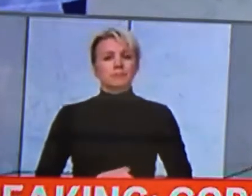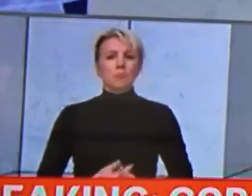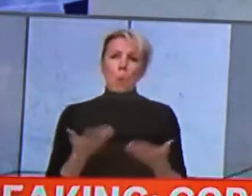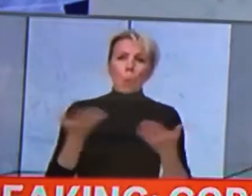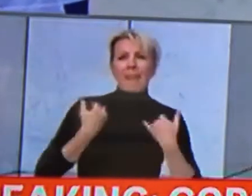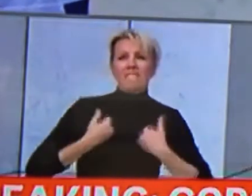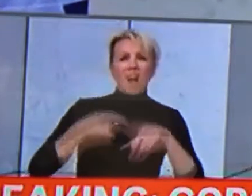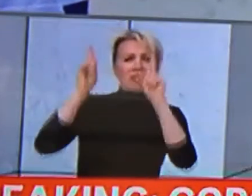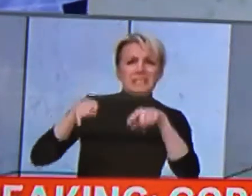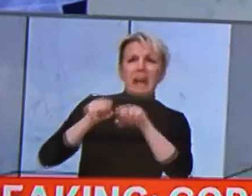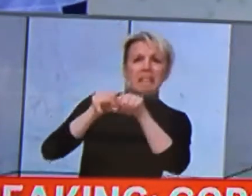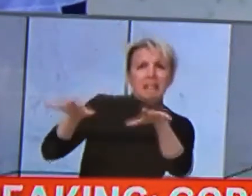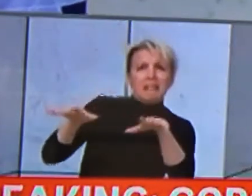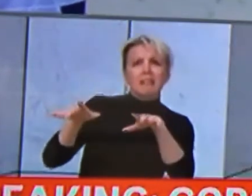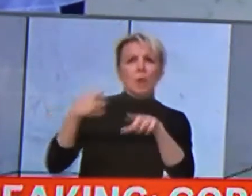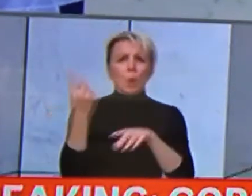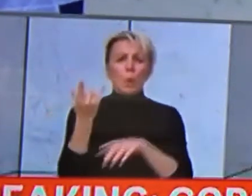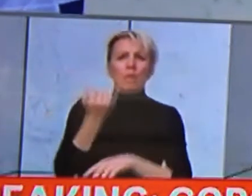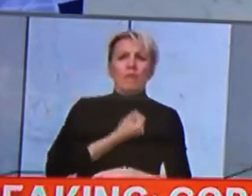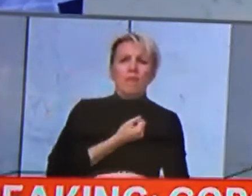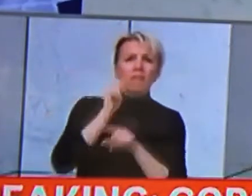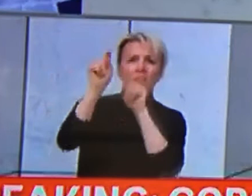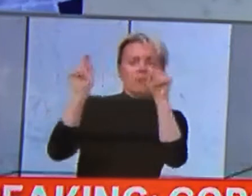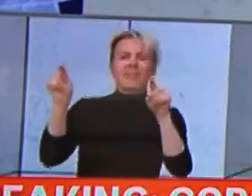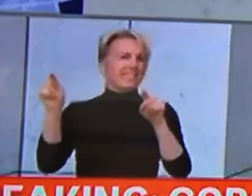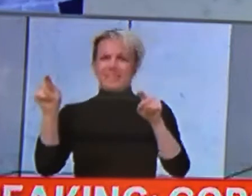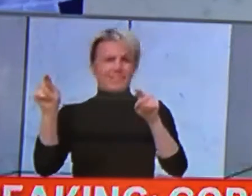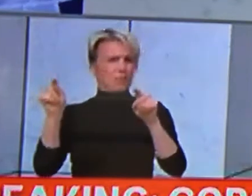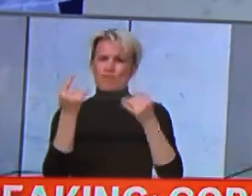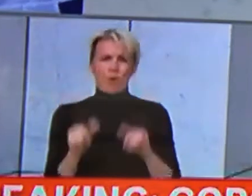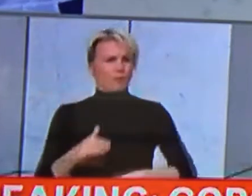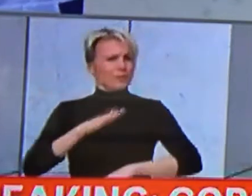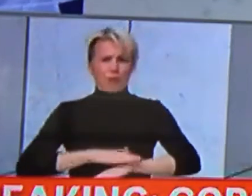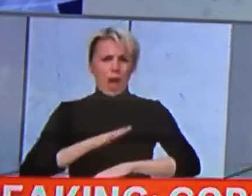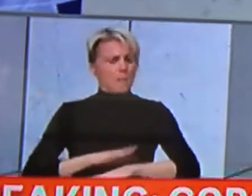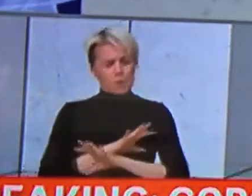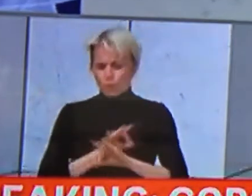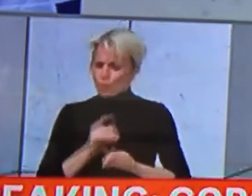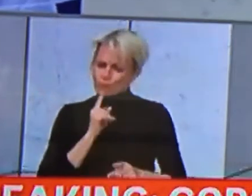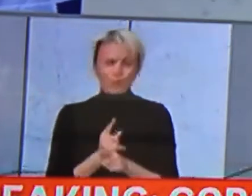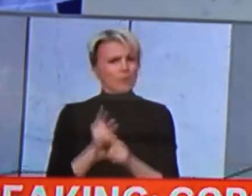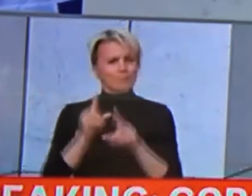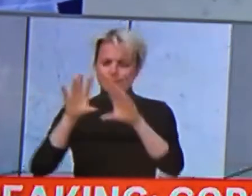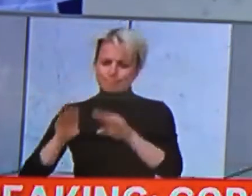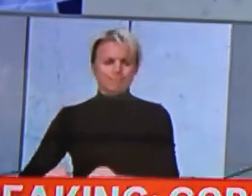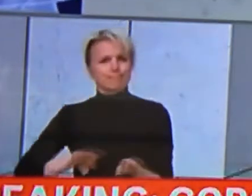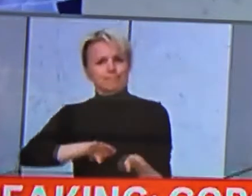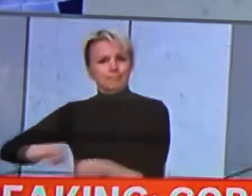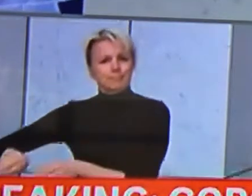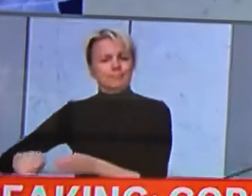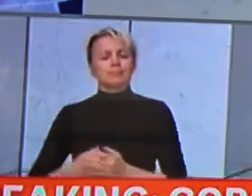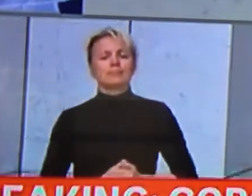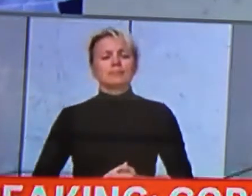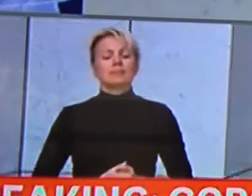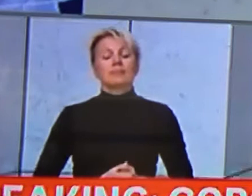It's a time for saving lives. It's a time for saving livelihoods, and that's what everyone has a common purpose to do. The last point that was